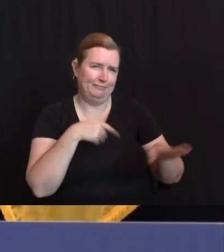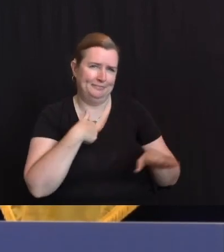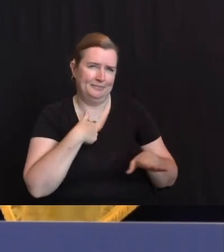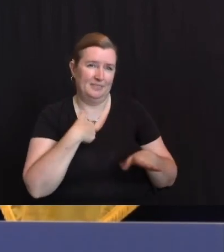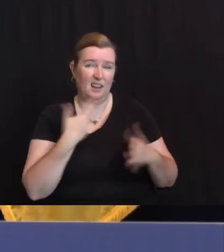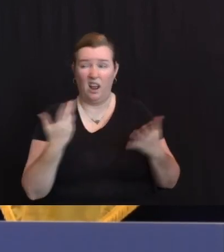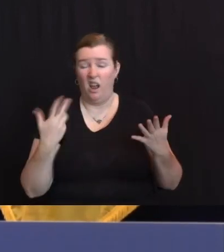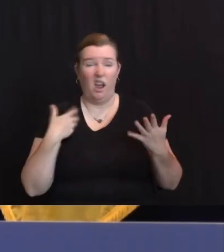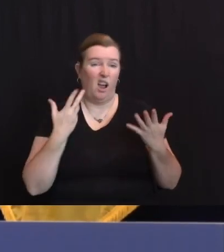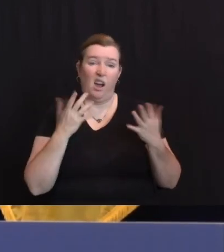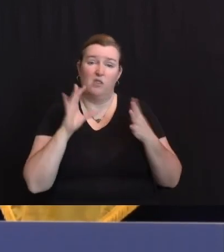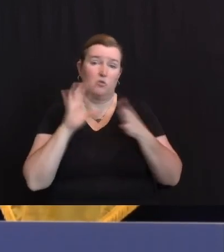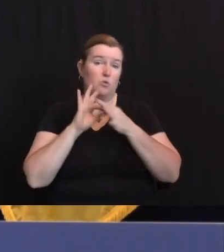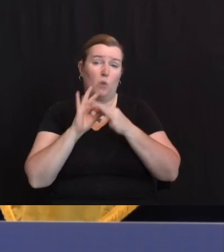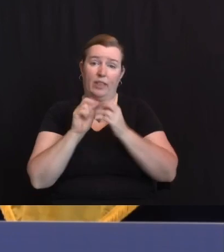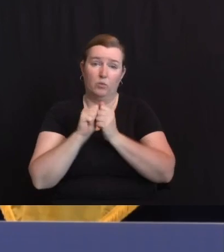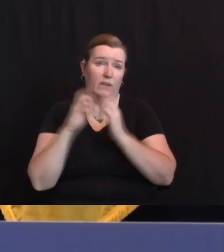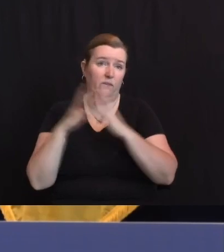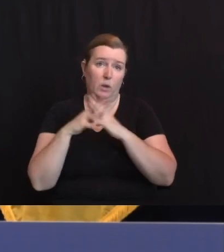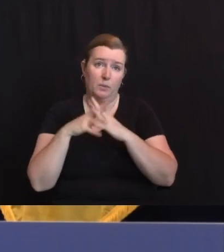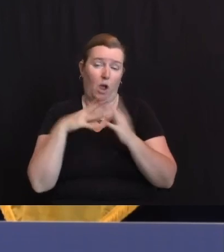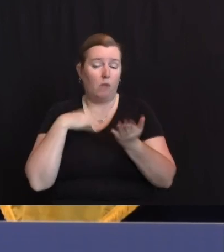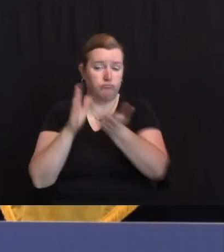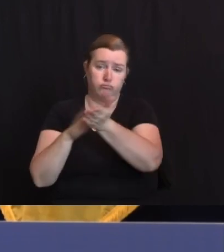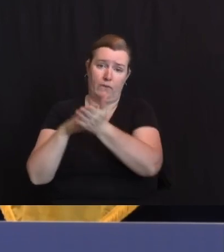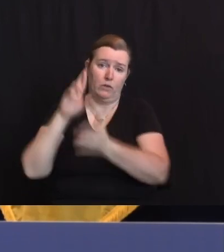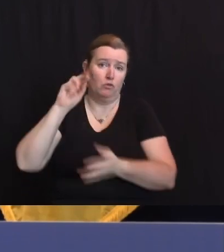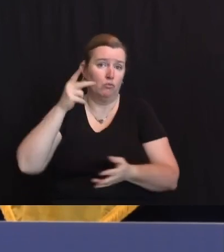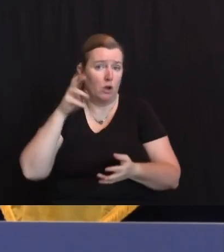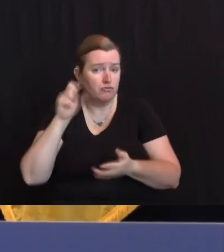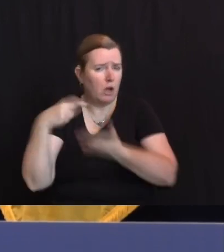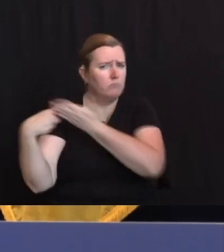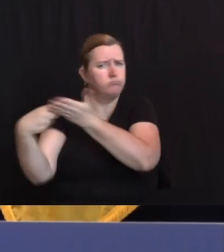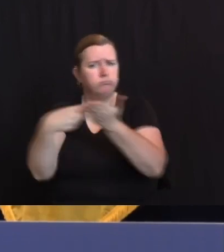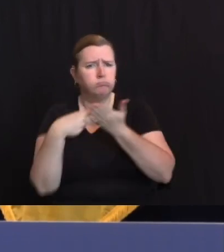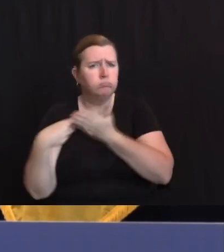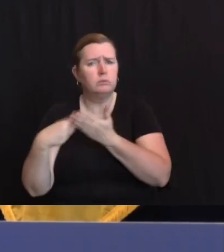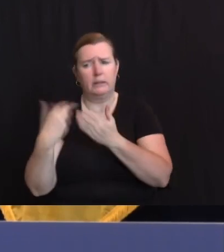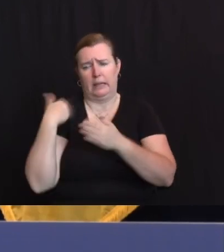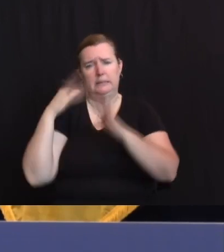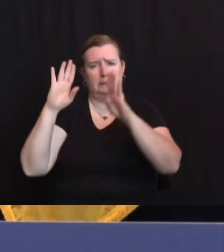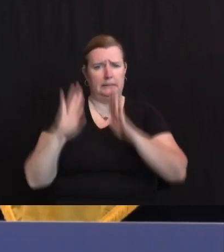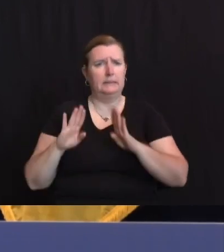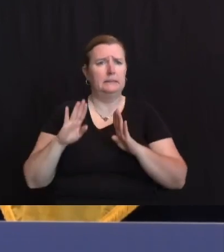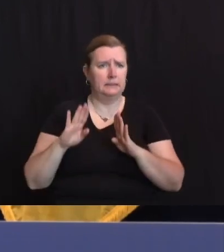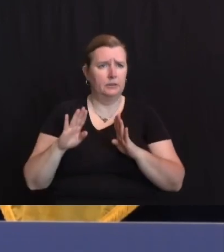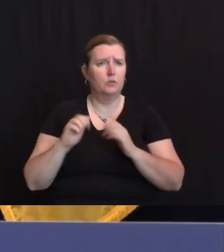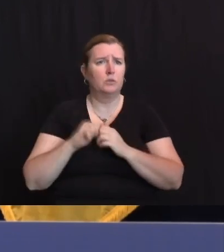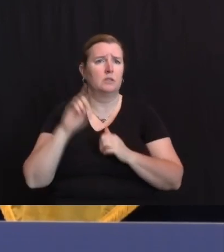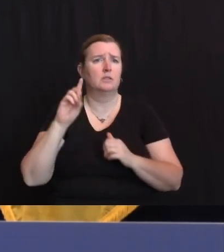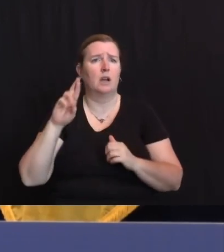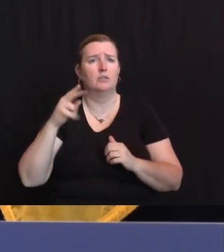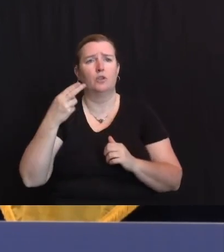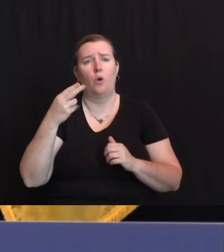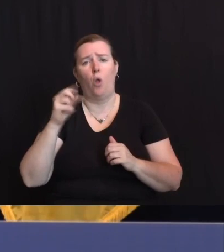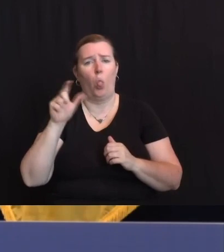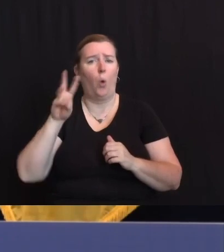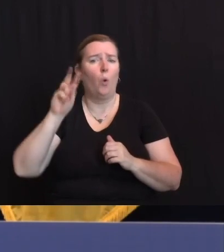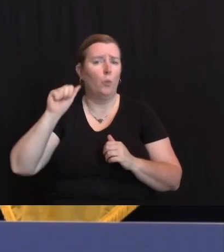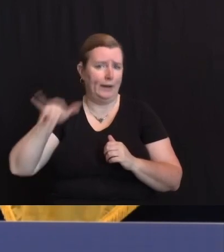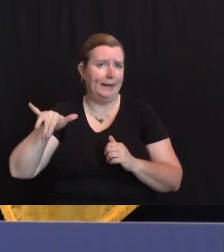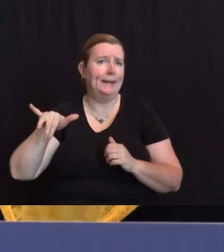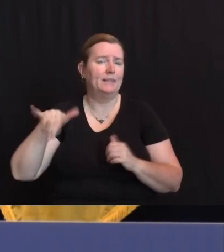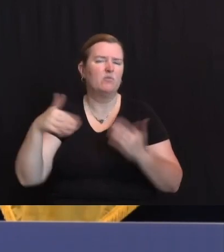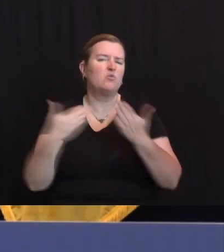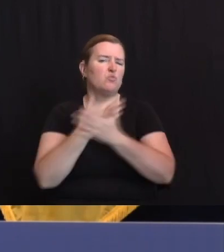give Rutgers a huge shout out. I had a long conversation, I guess, on Sunday afternoon with Dr. Jonathan Holloway, its new president, who's off to a